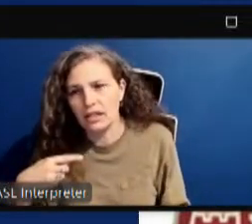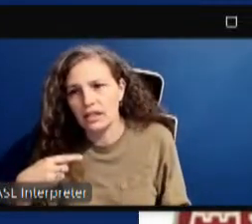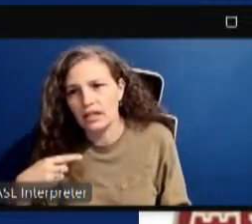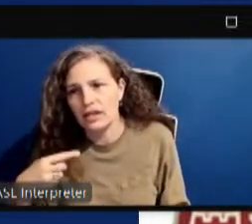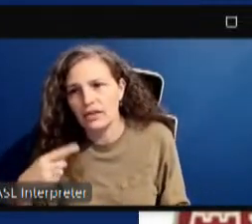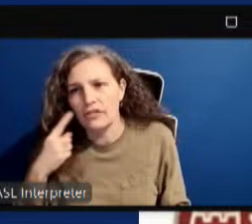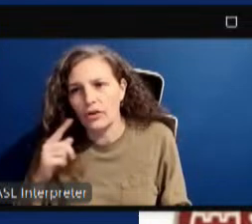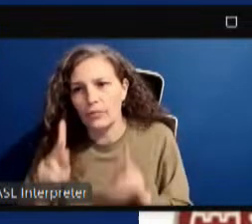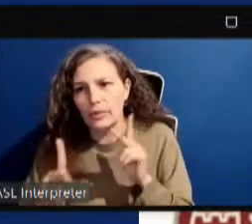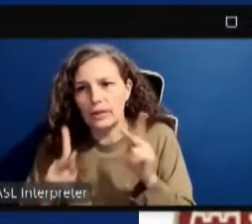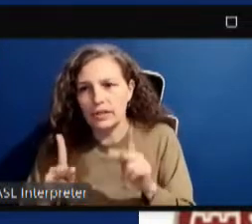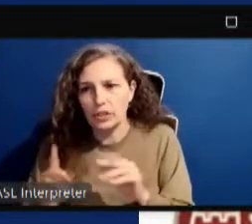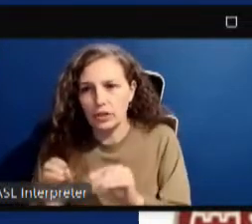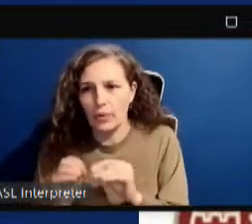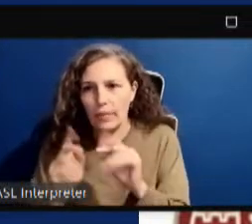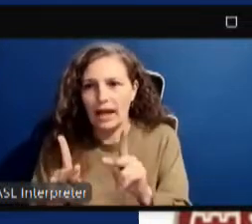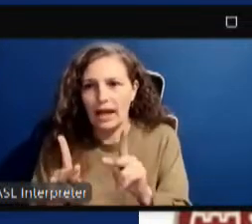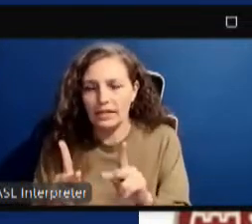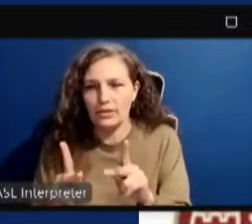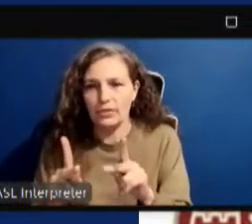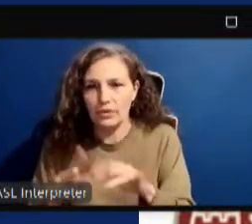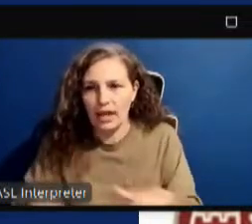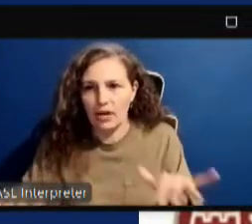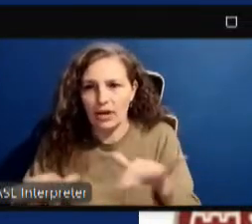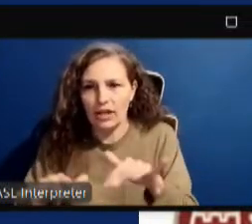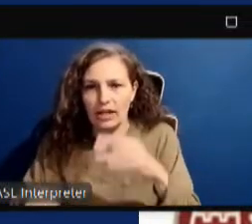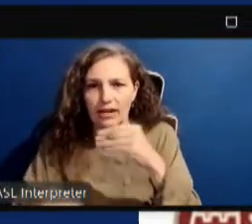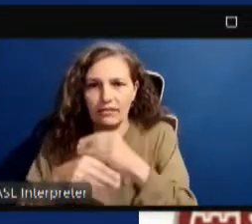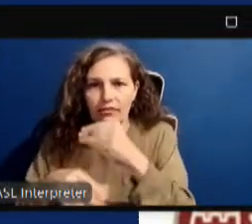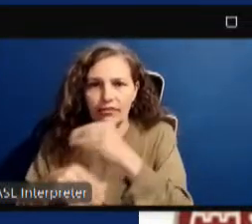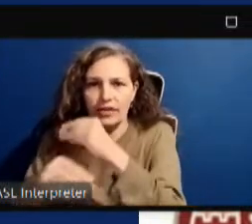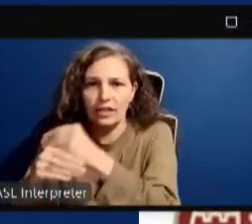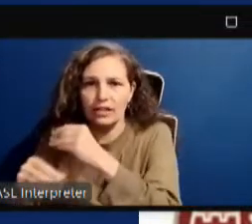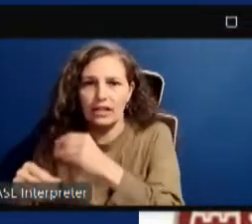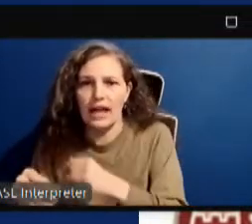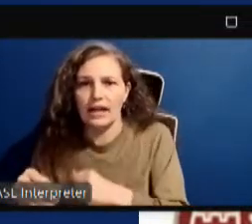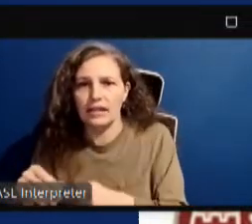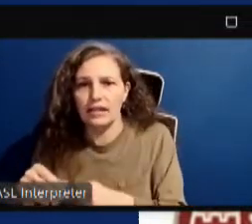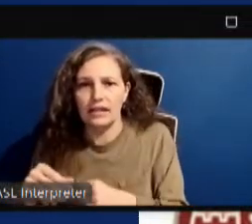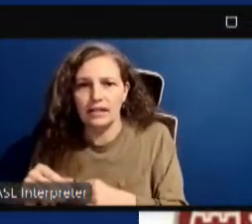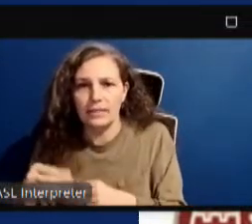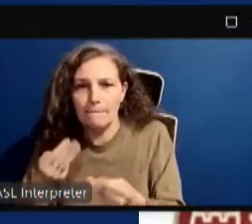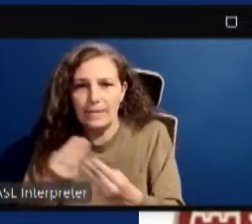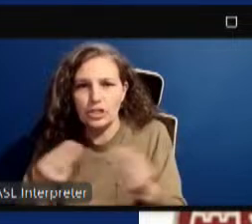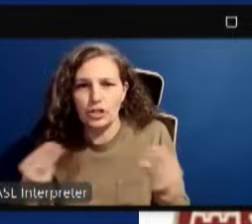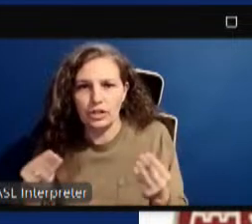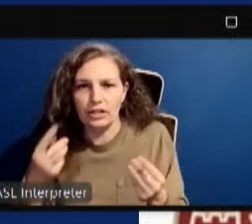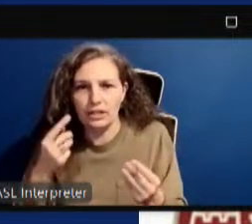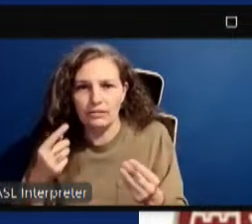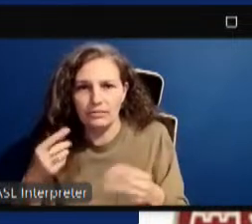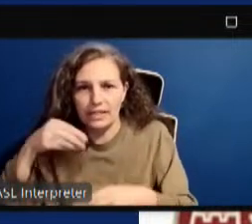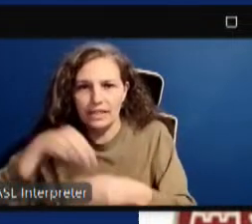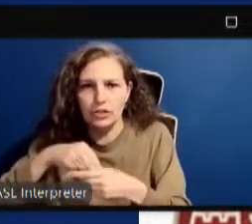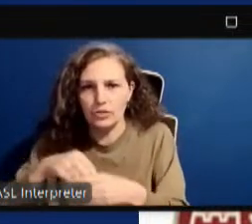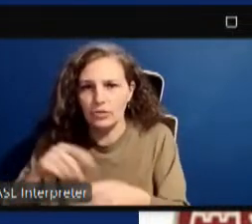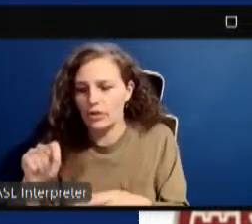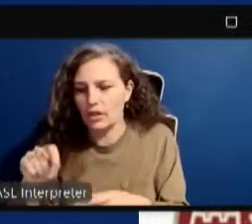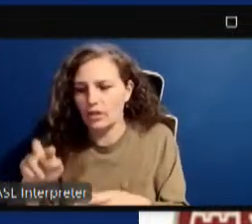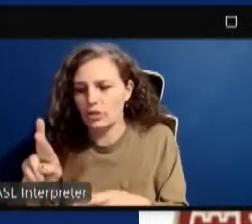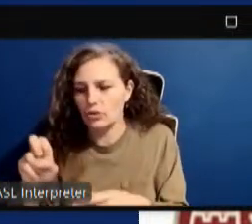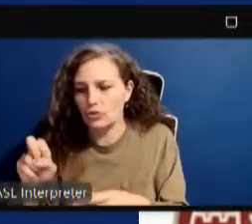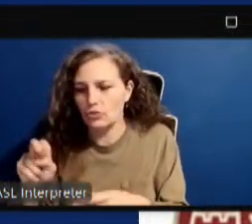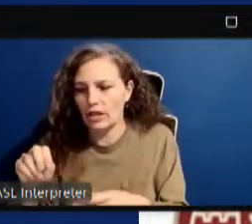filling in the trenches with external material, that does not qualify for what we're authorized to do under